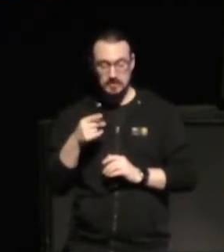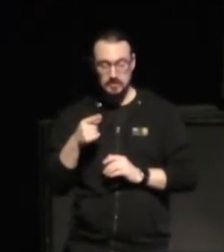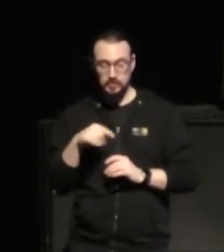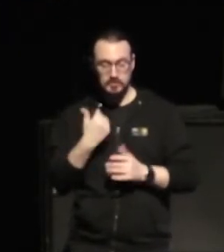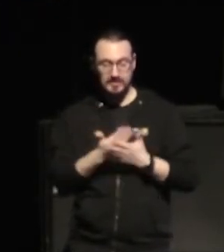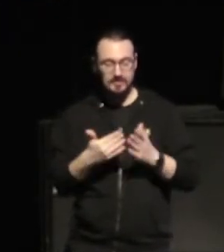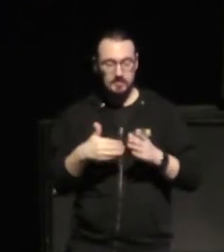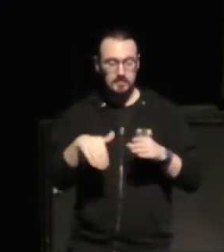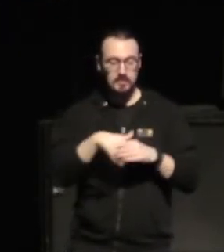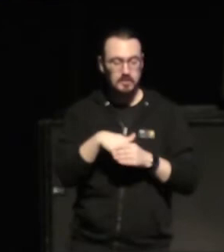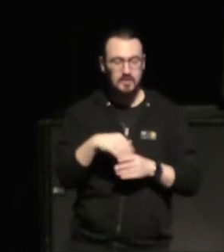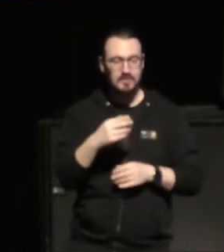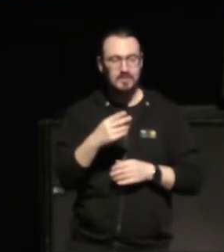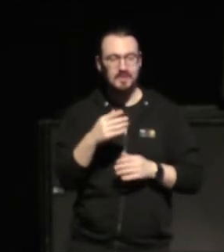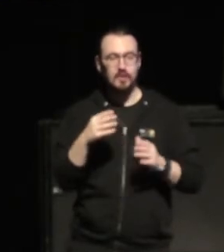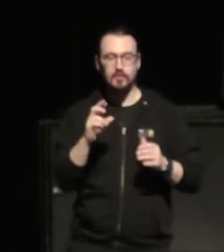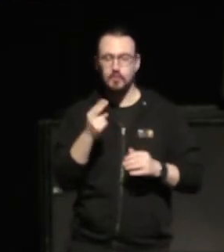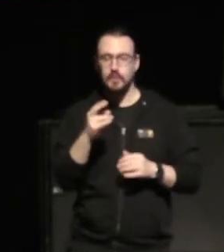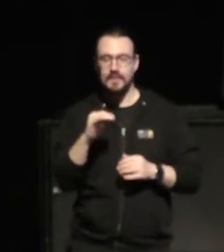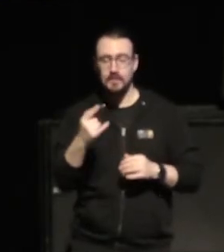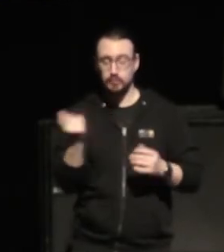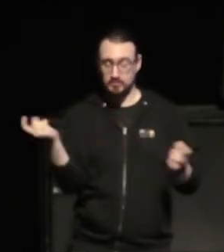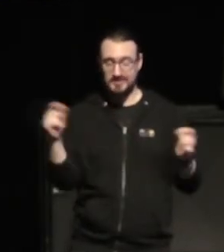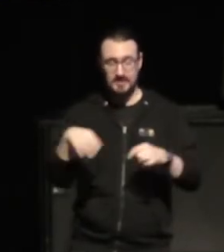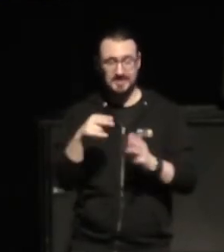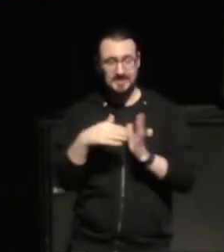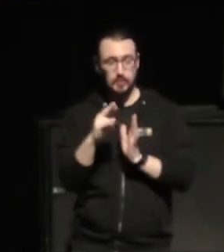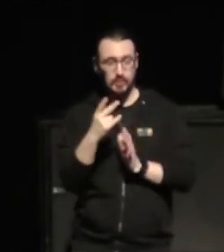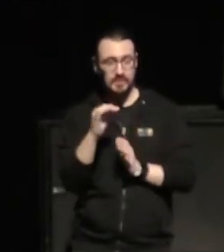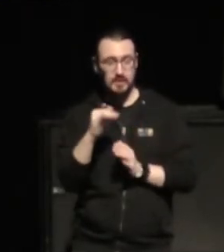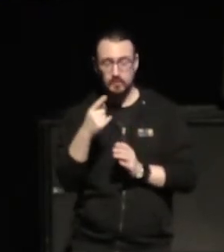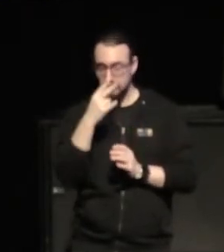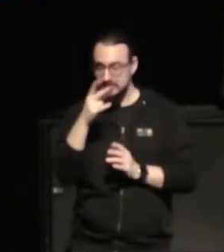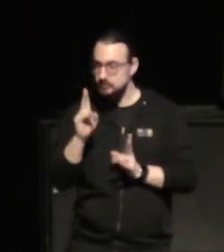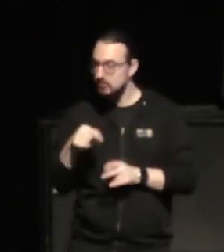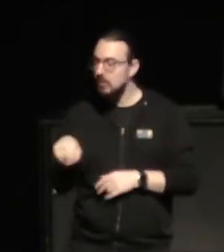members of UNAC. They are coming to UNAC because they saw that